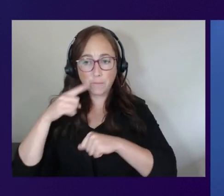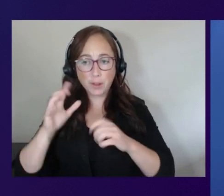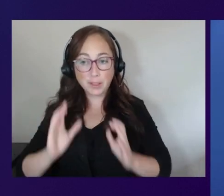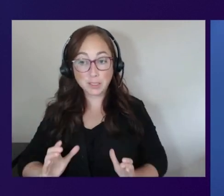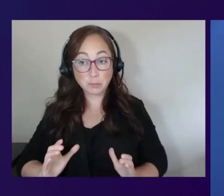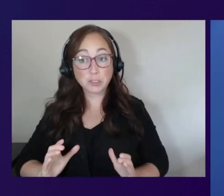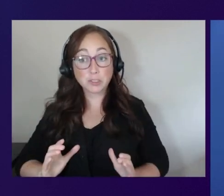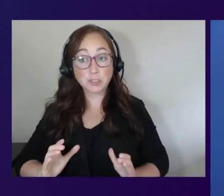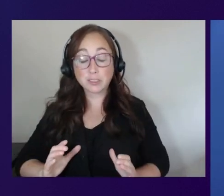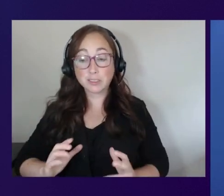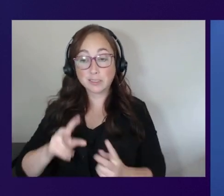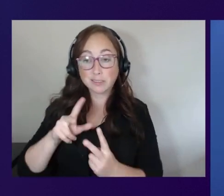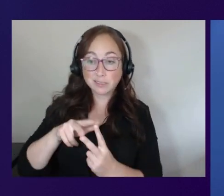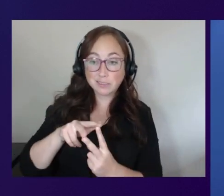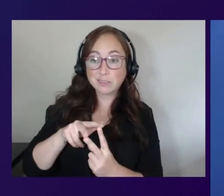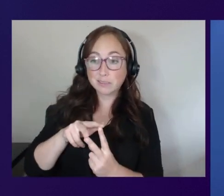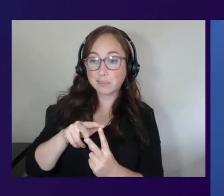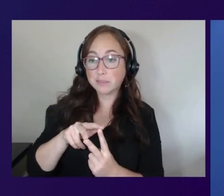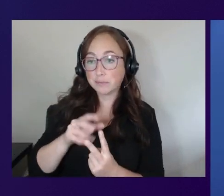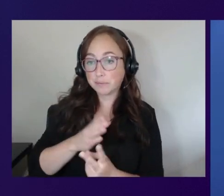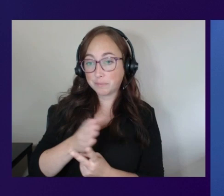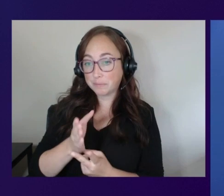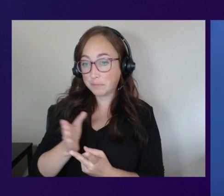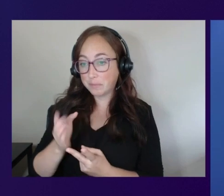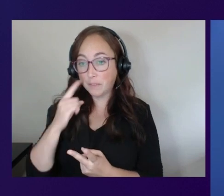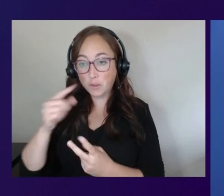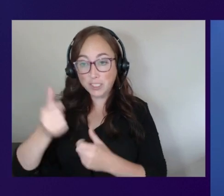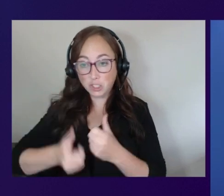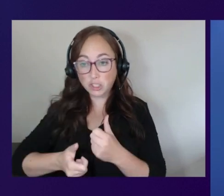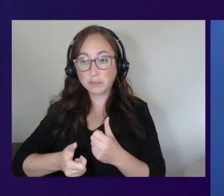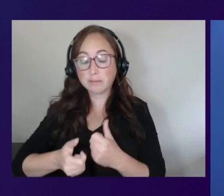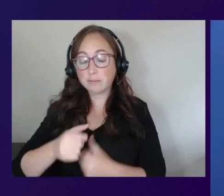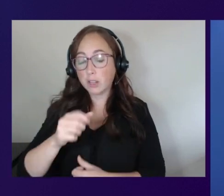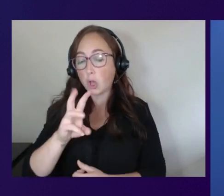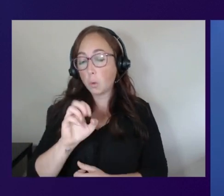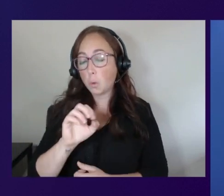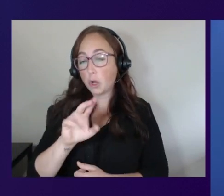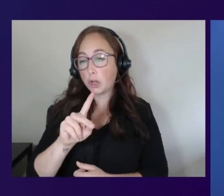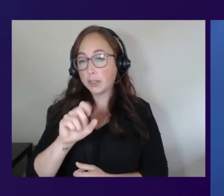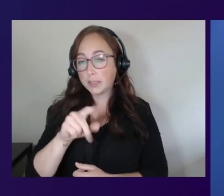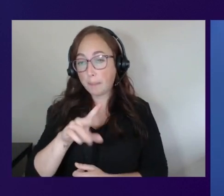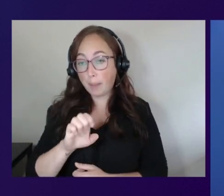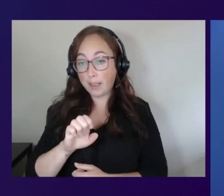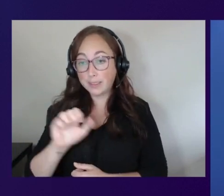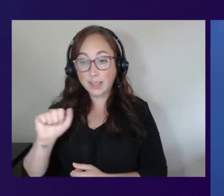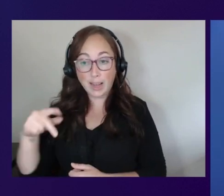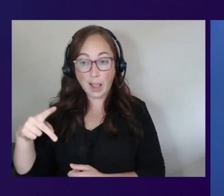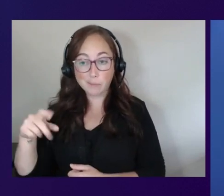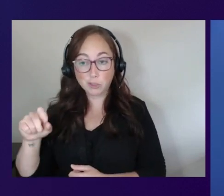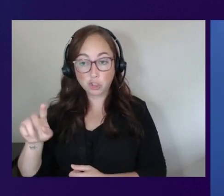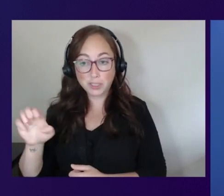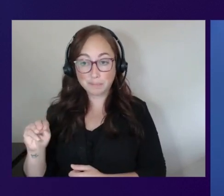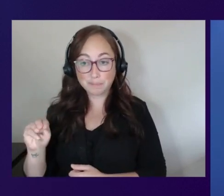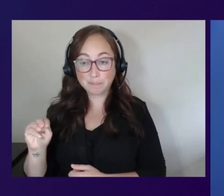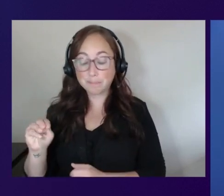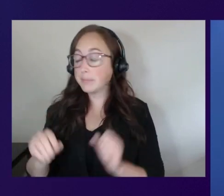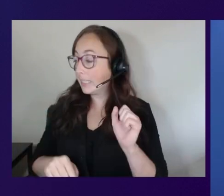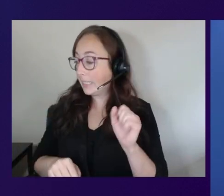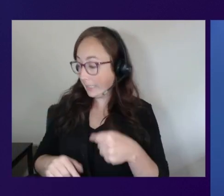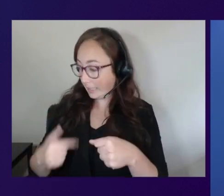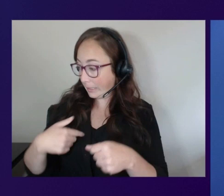either Workspaces or AppStream? Yes, definitely. I would love to. So based on